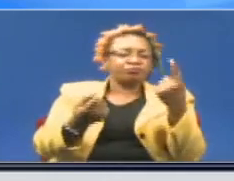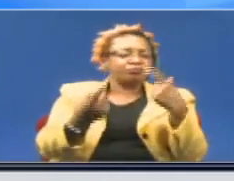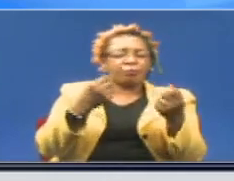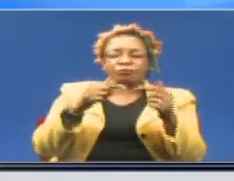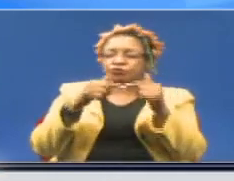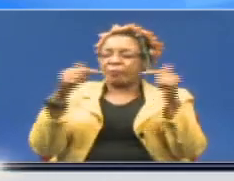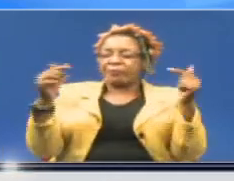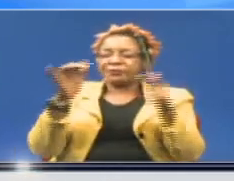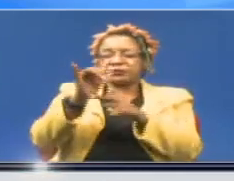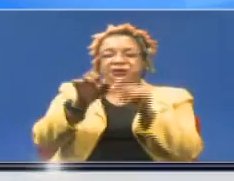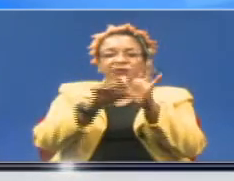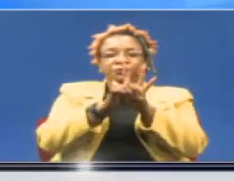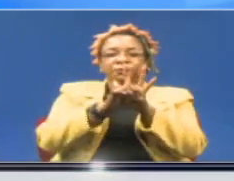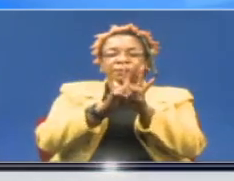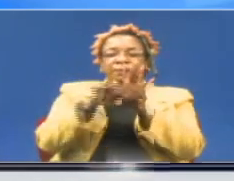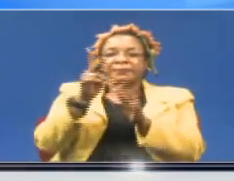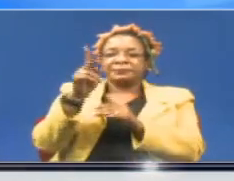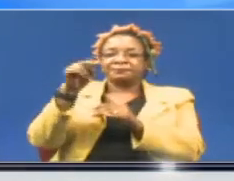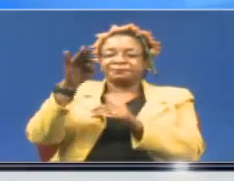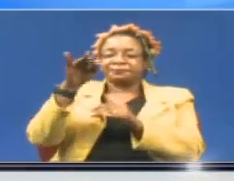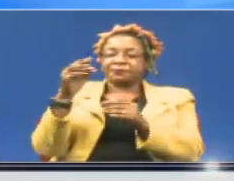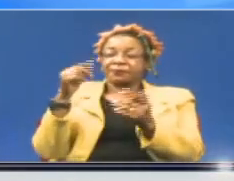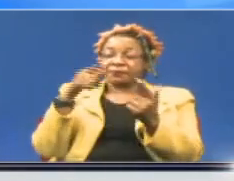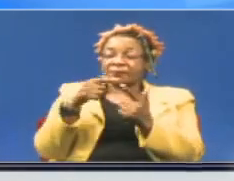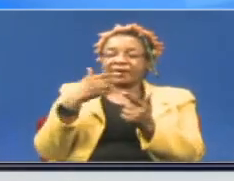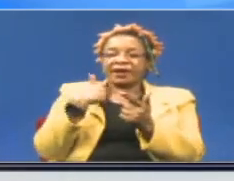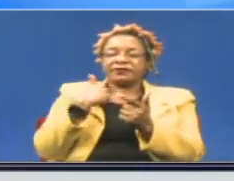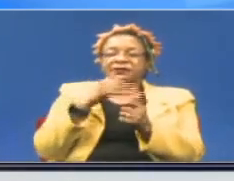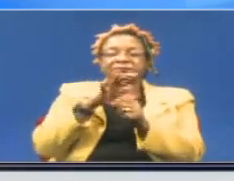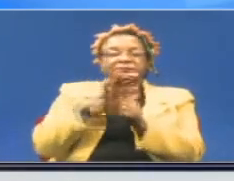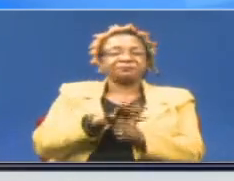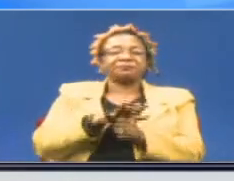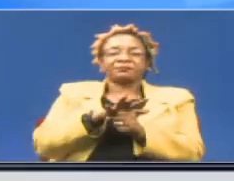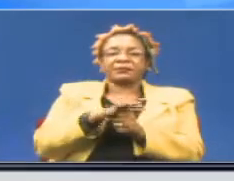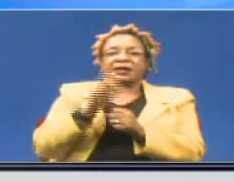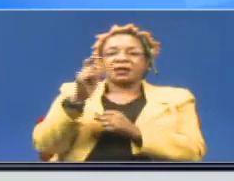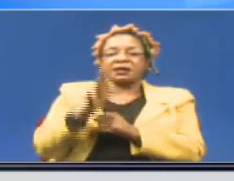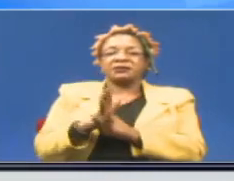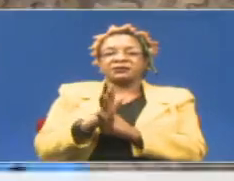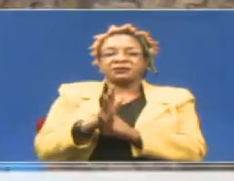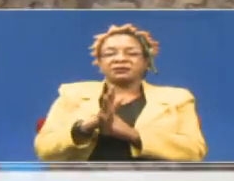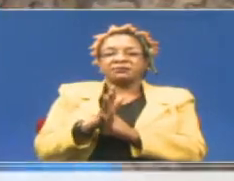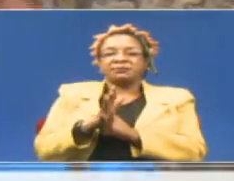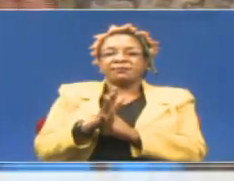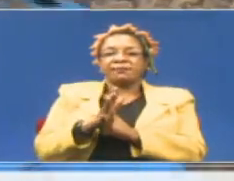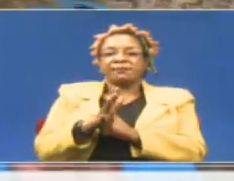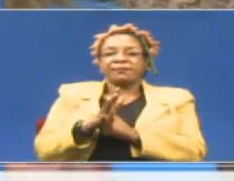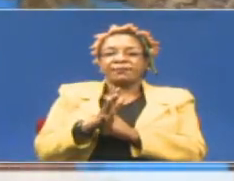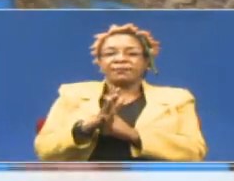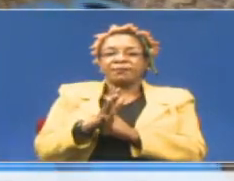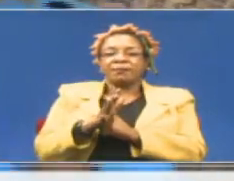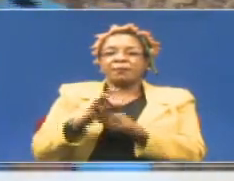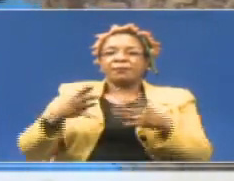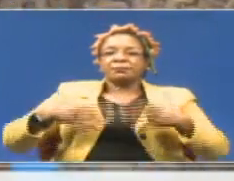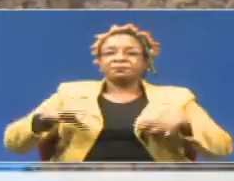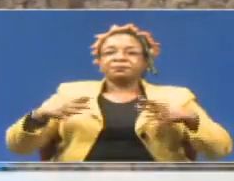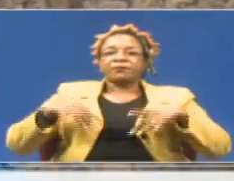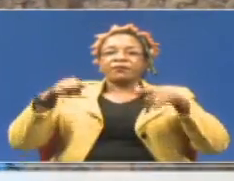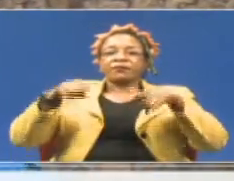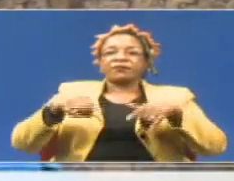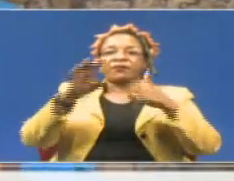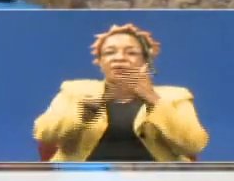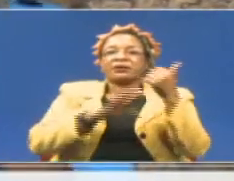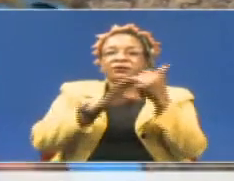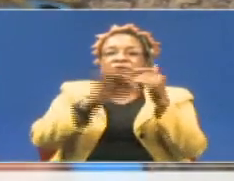the law, as they claim it aims at impoverishing Kenyans. If the citizens of this country will not be